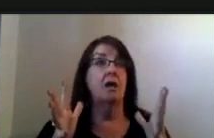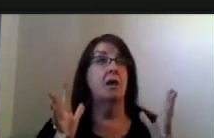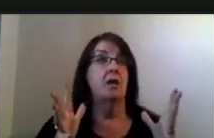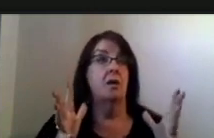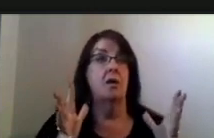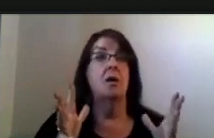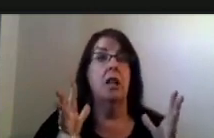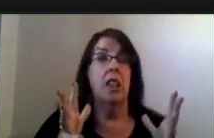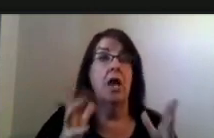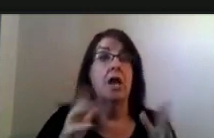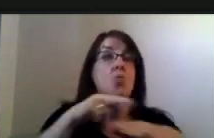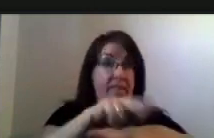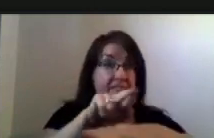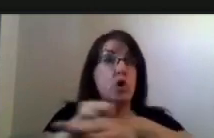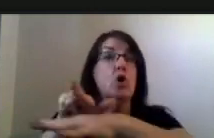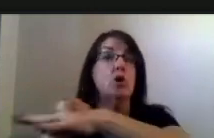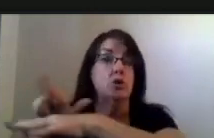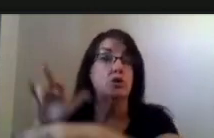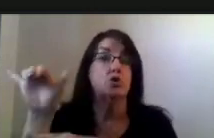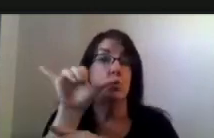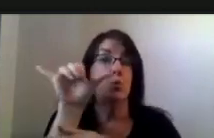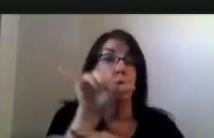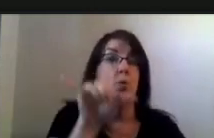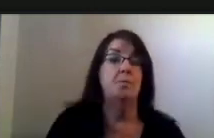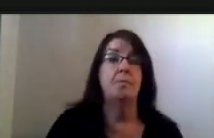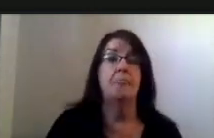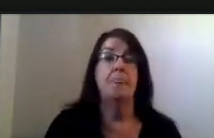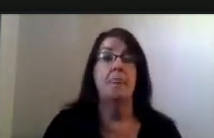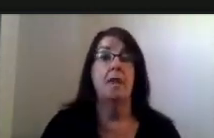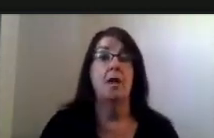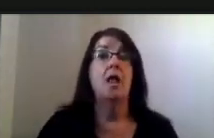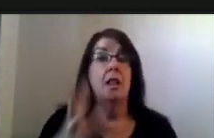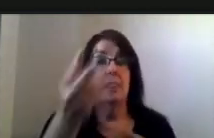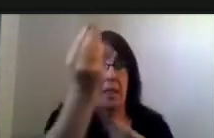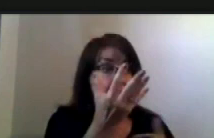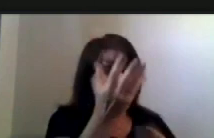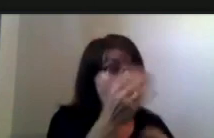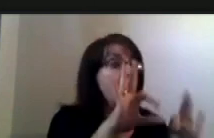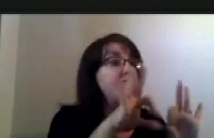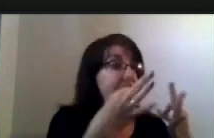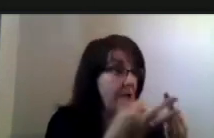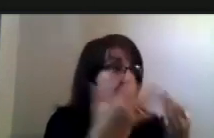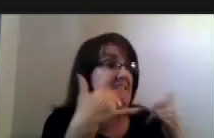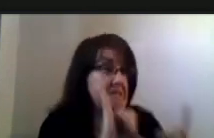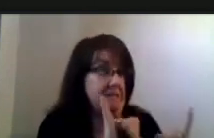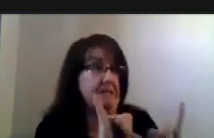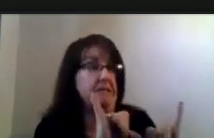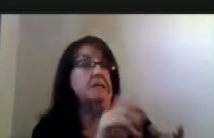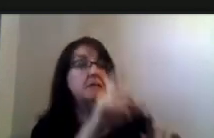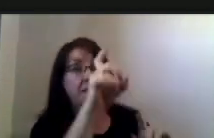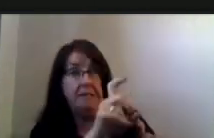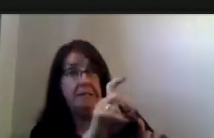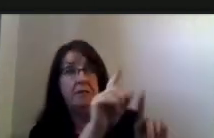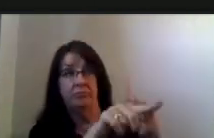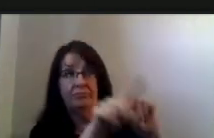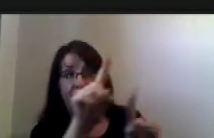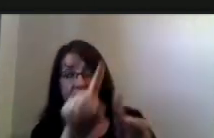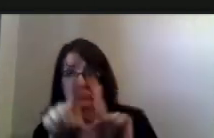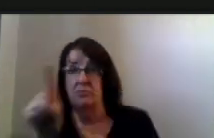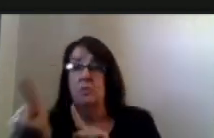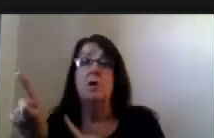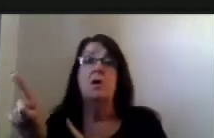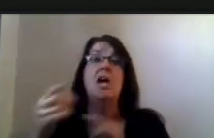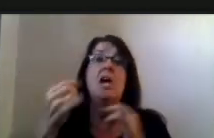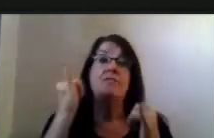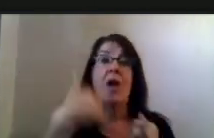a lot of referrals that, you know, letting us know that families are still very much in need. So yeah, so if you have